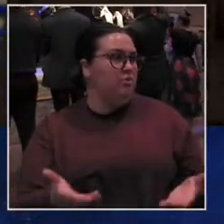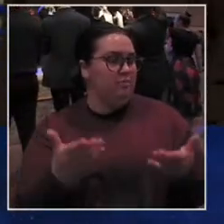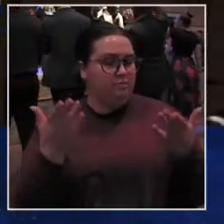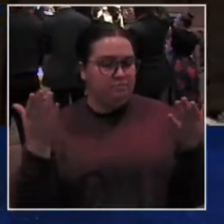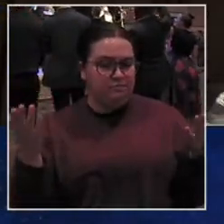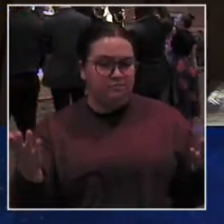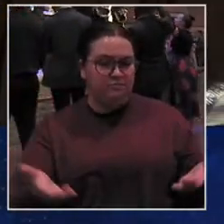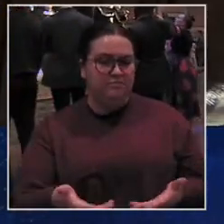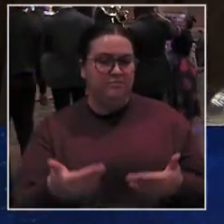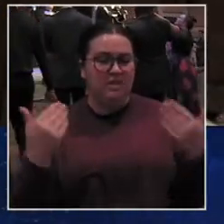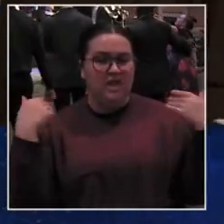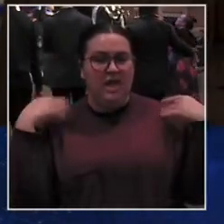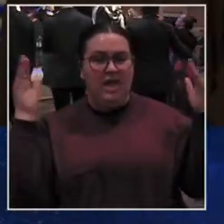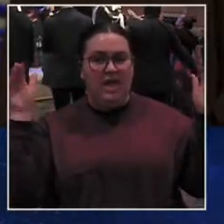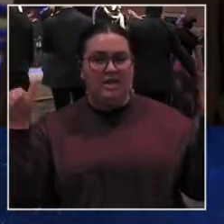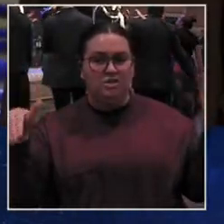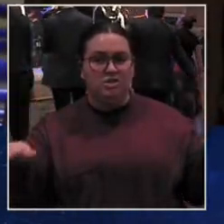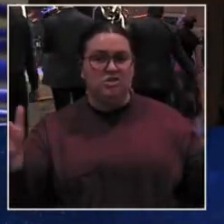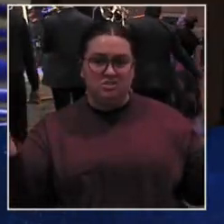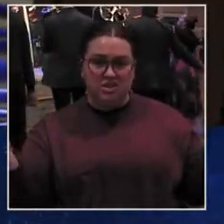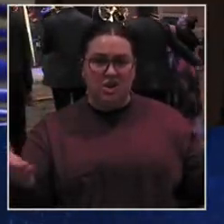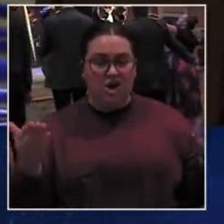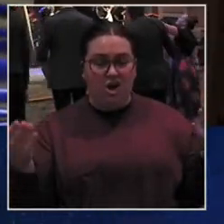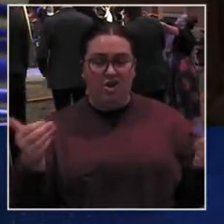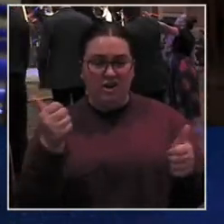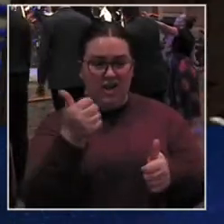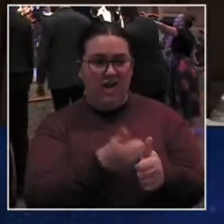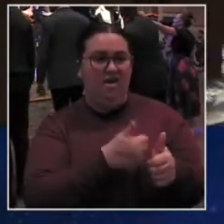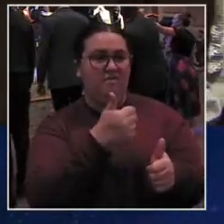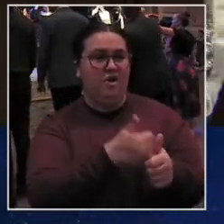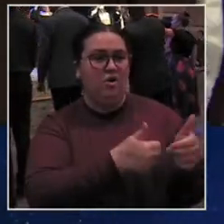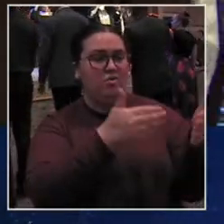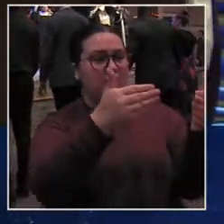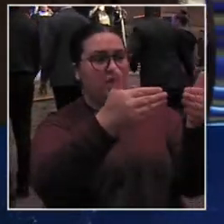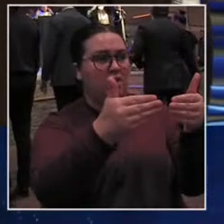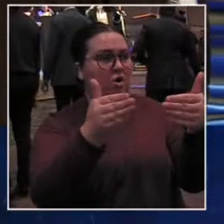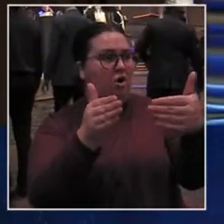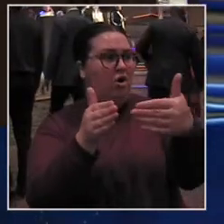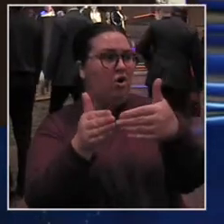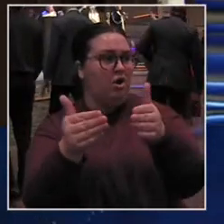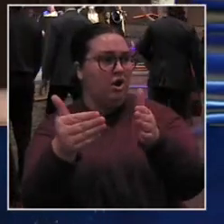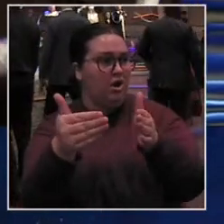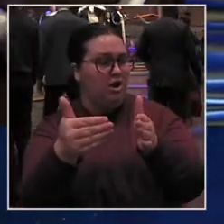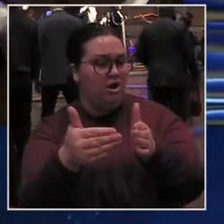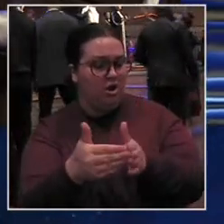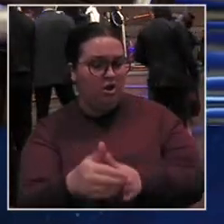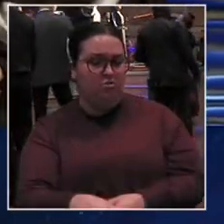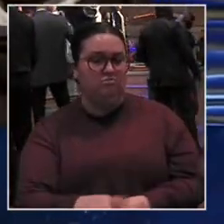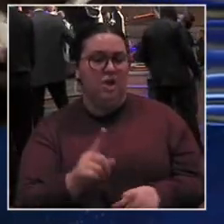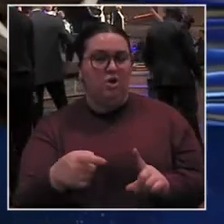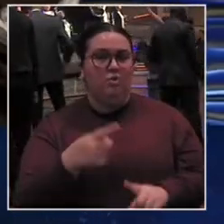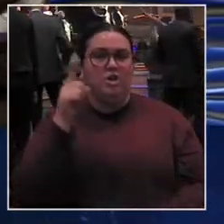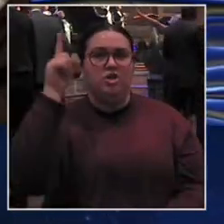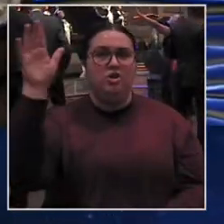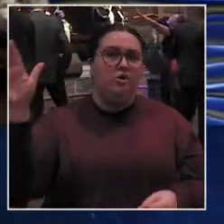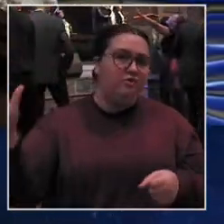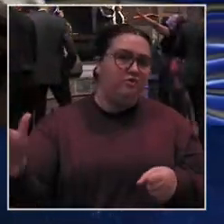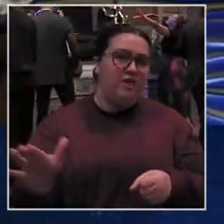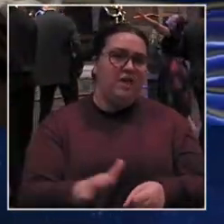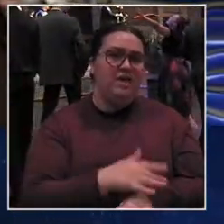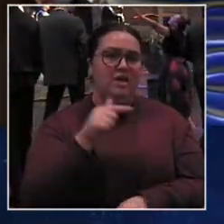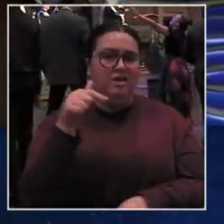room. And angels are at every corner when